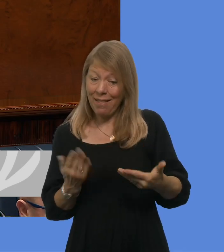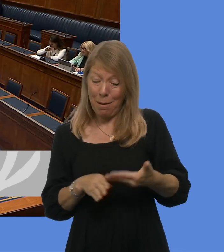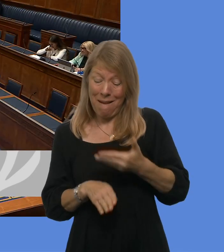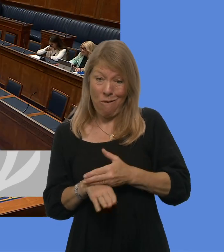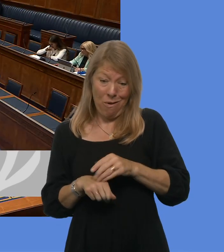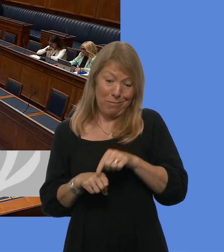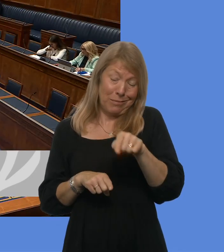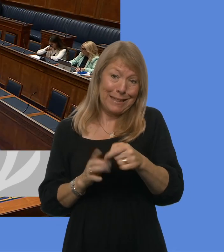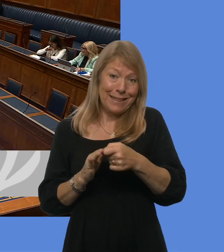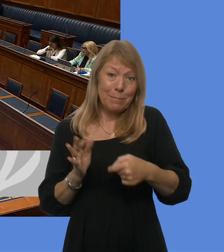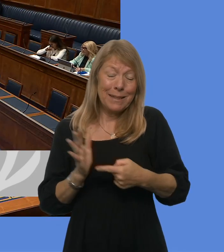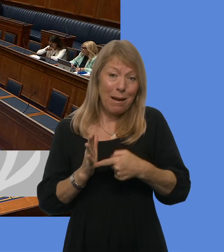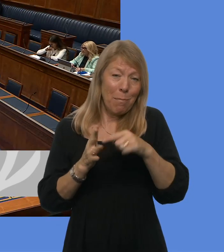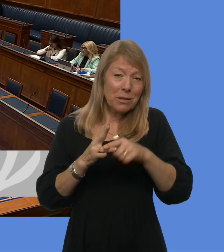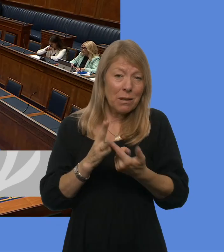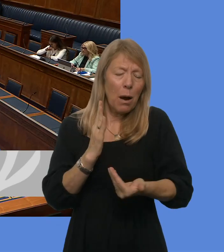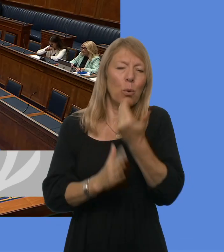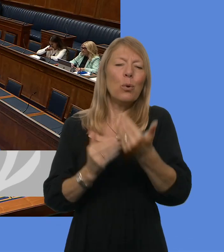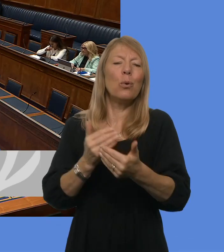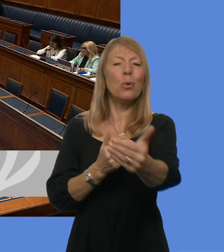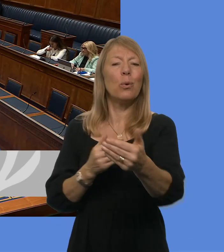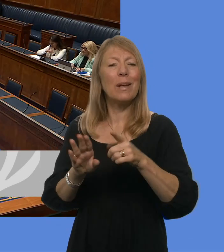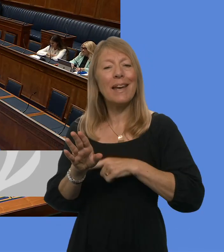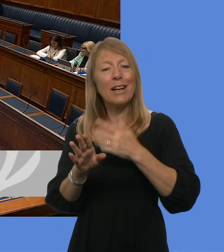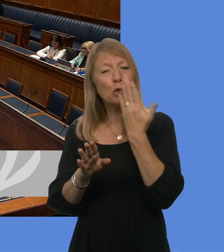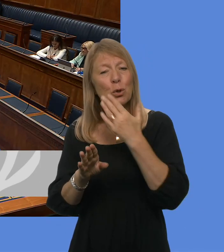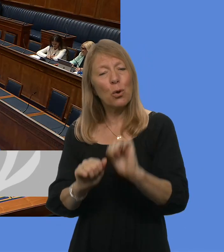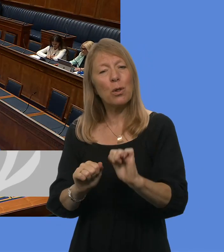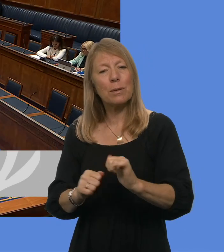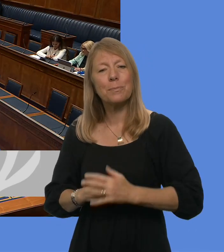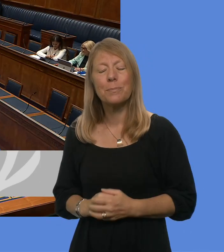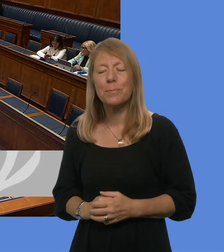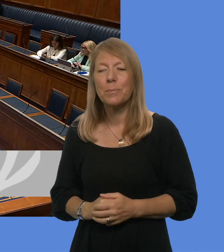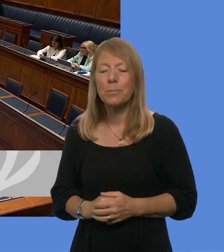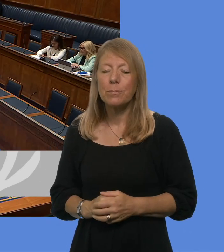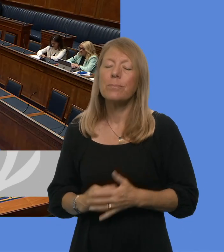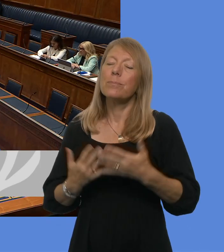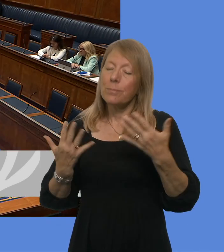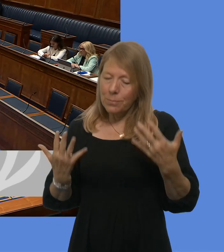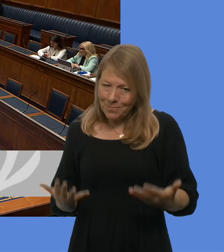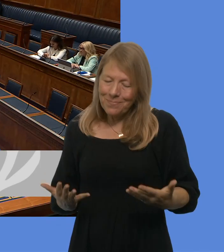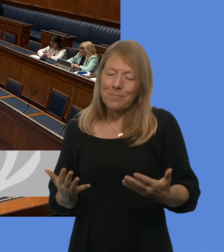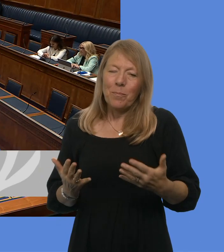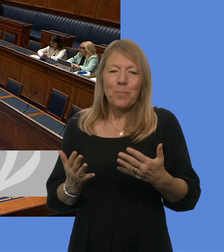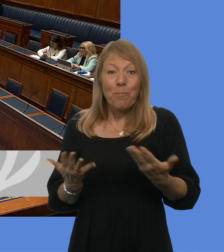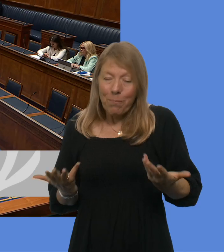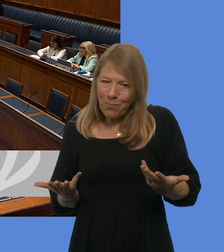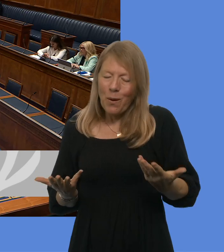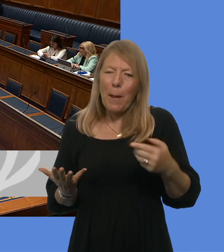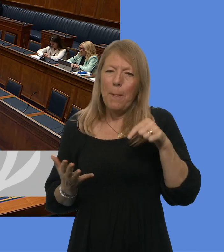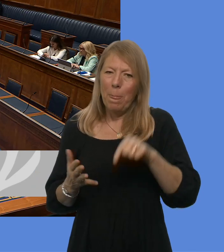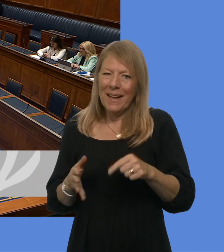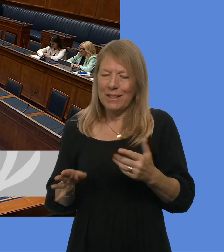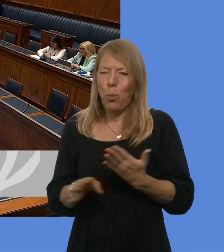year? Well, Mr. Speaker, as we take forward the work in respect of this, because it is a hugely